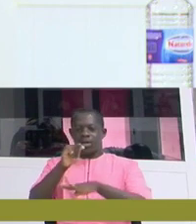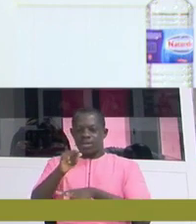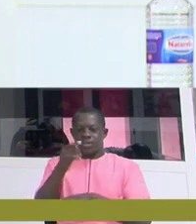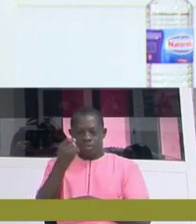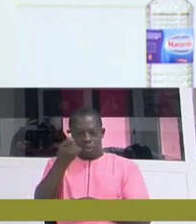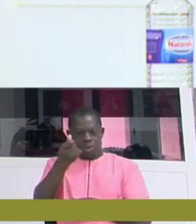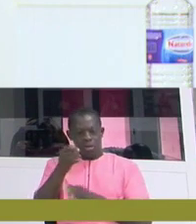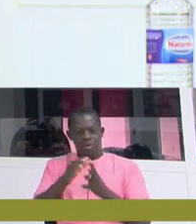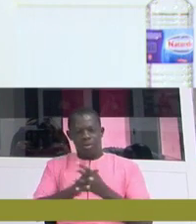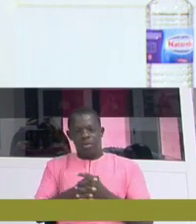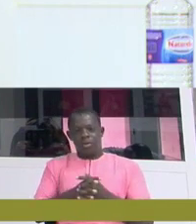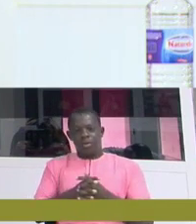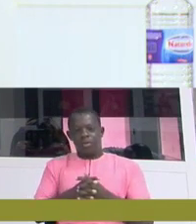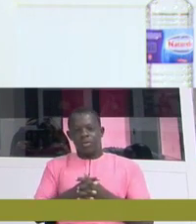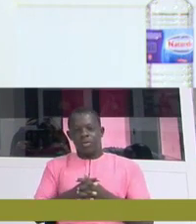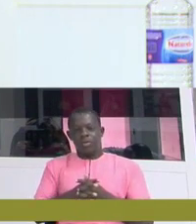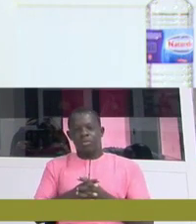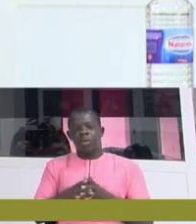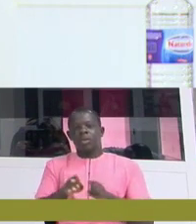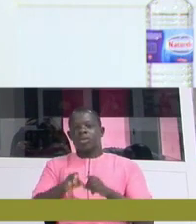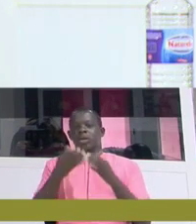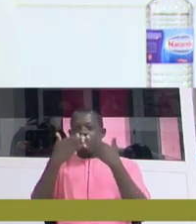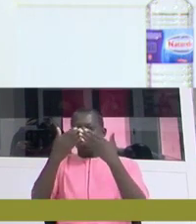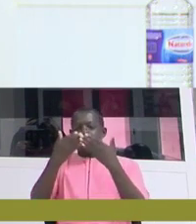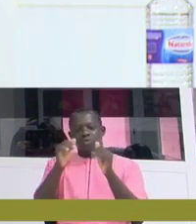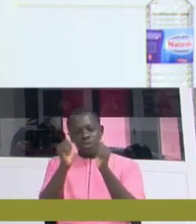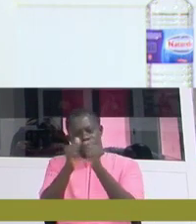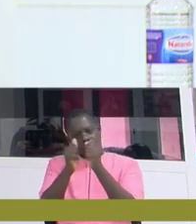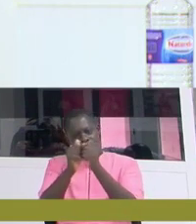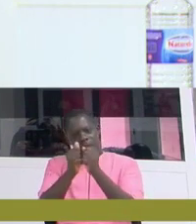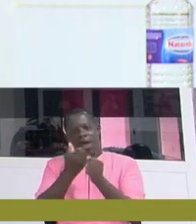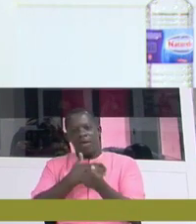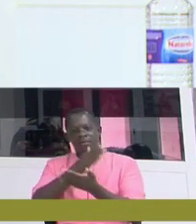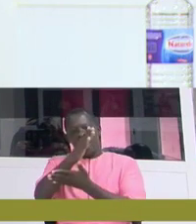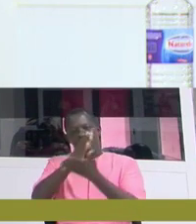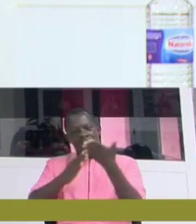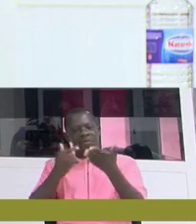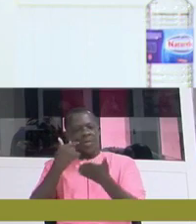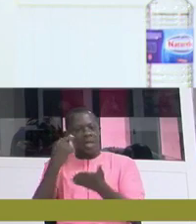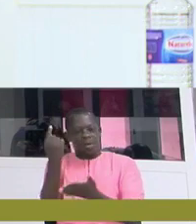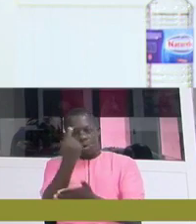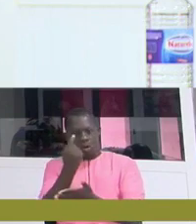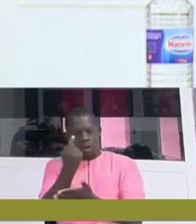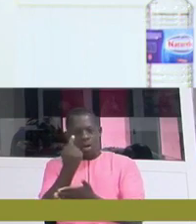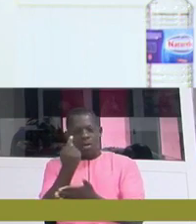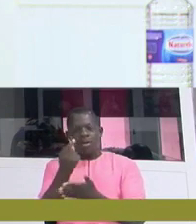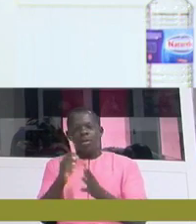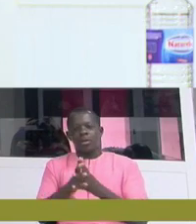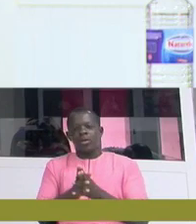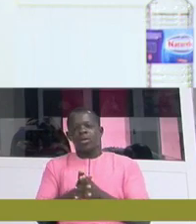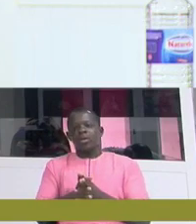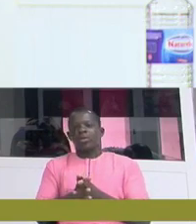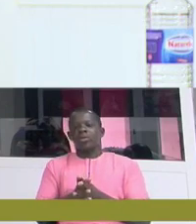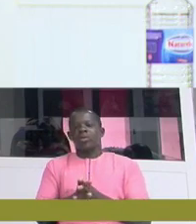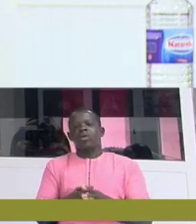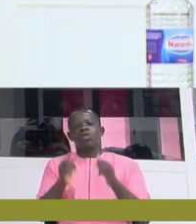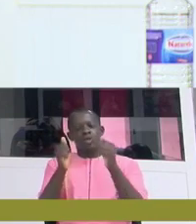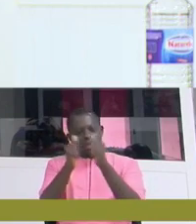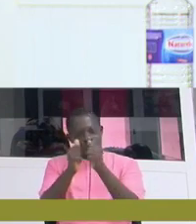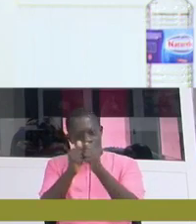after. He said, but on Saturdays, we used to work only half day. You could